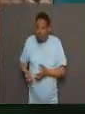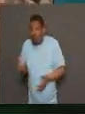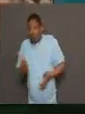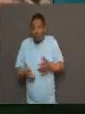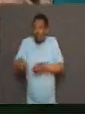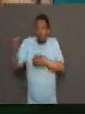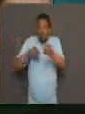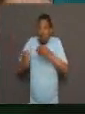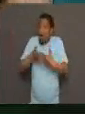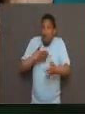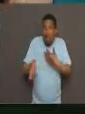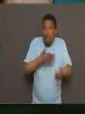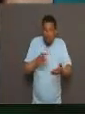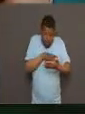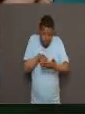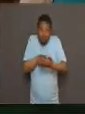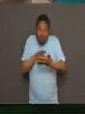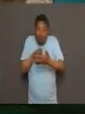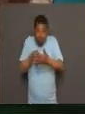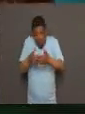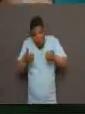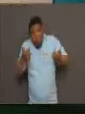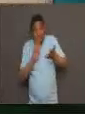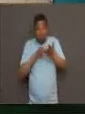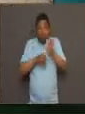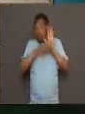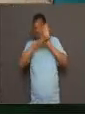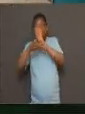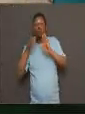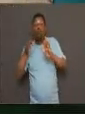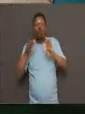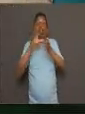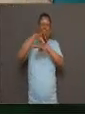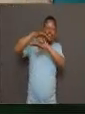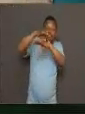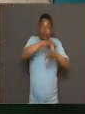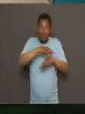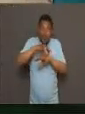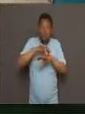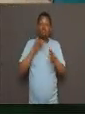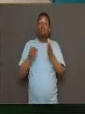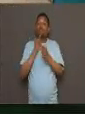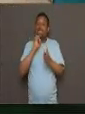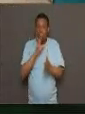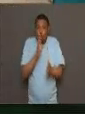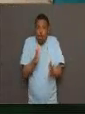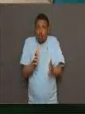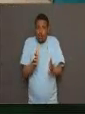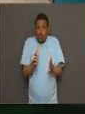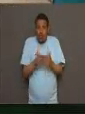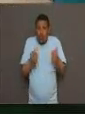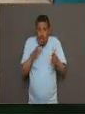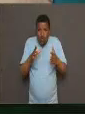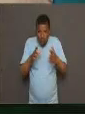more portable and easily studied representations of the Earth, it